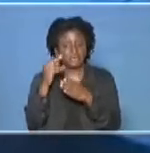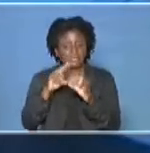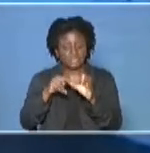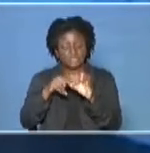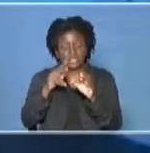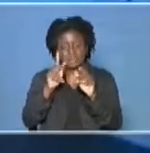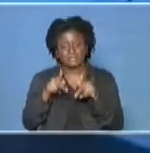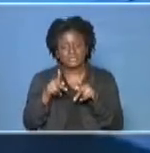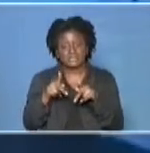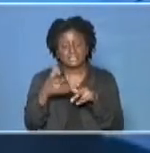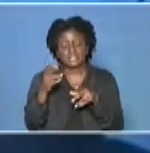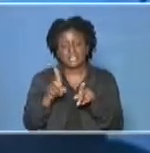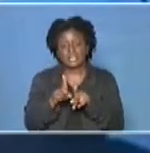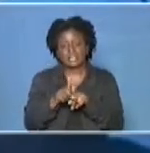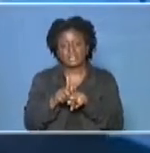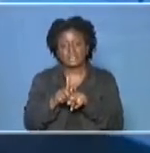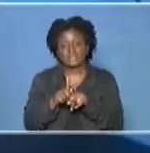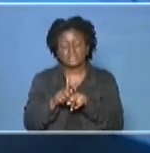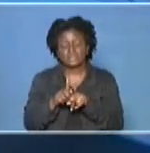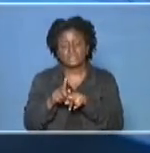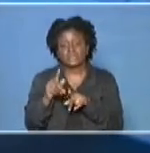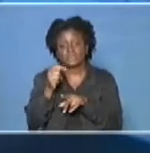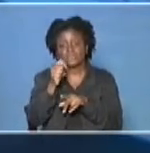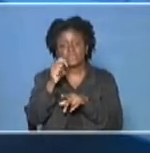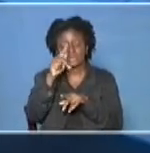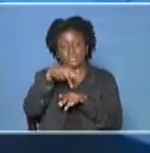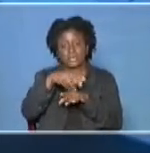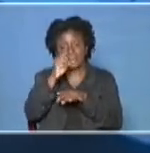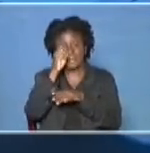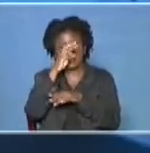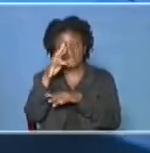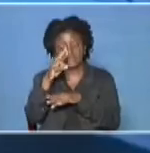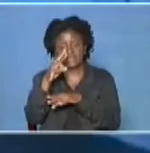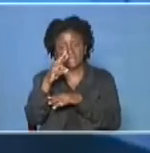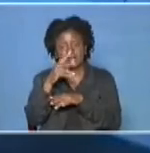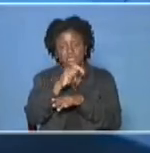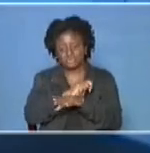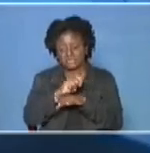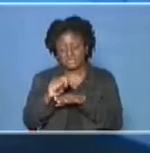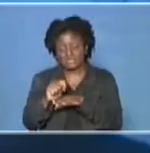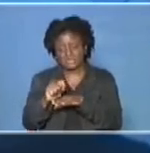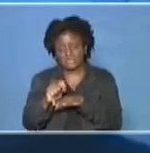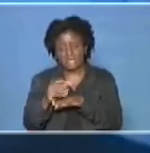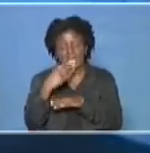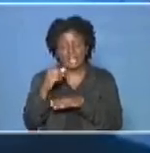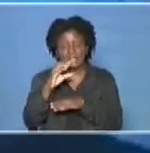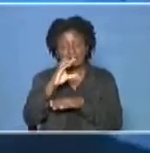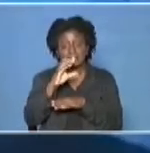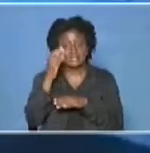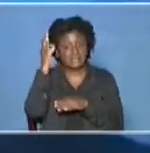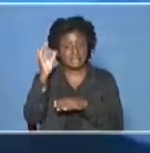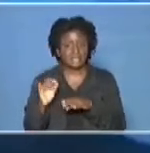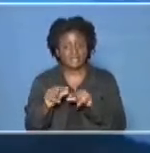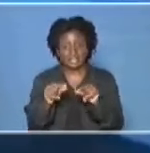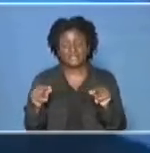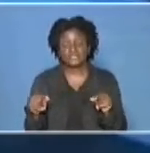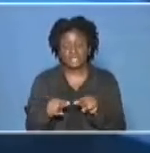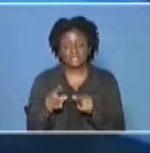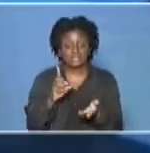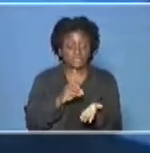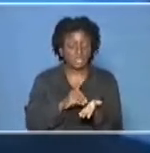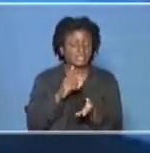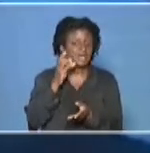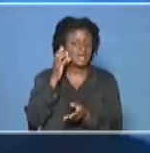Tobago Prime Minister, Dr. the Honorable Keith Rowley, and CARICOM Secretary General, Dr. Carla